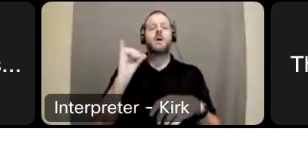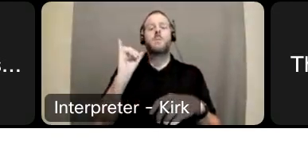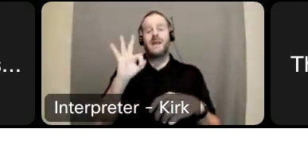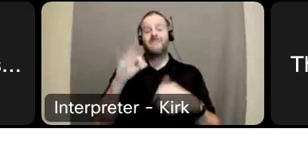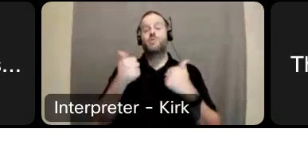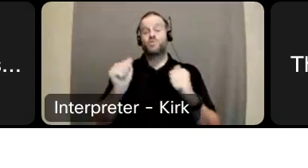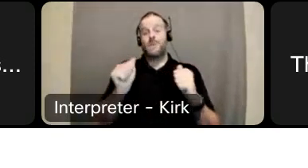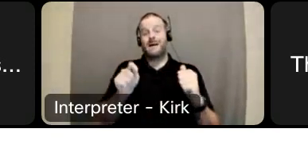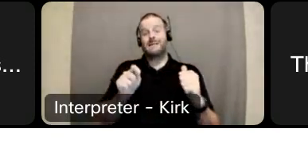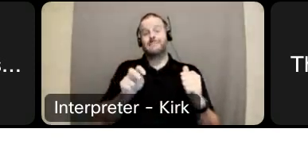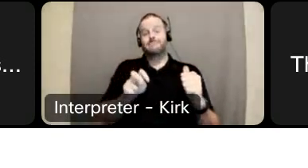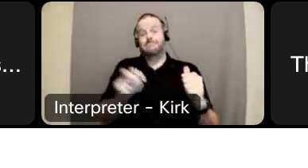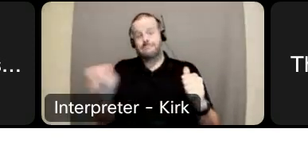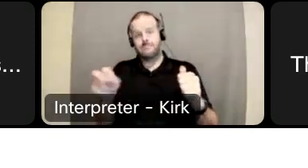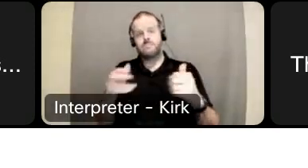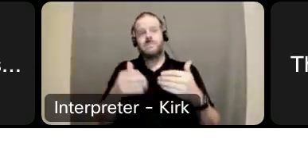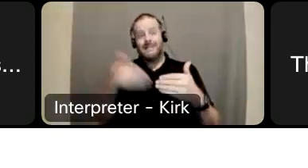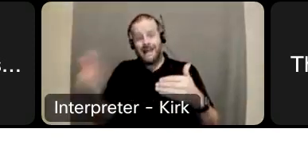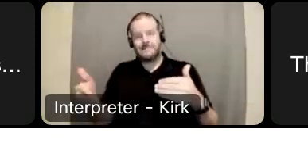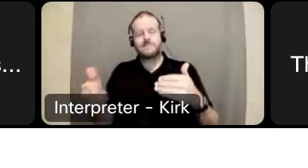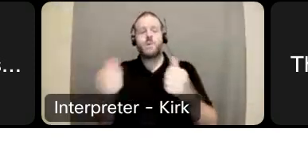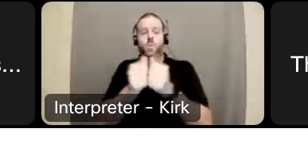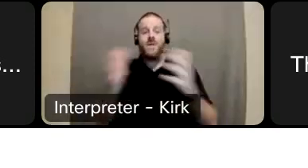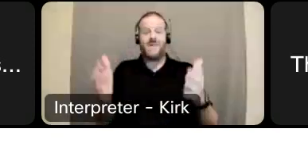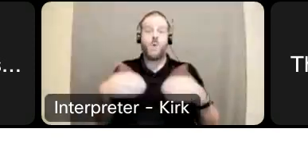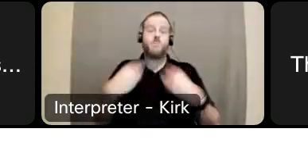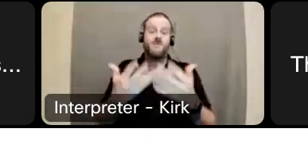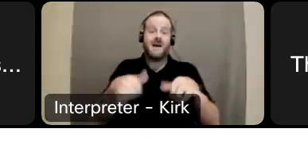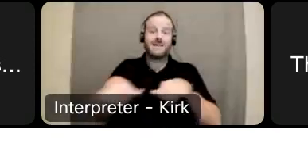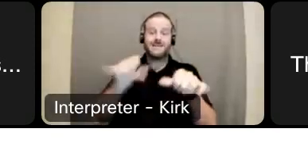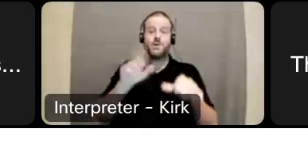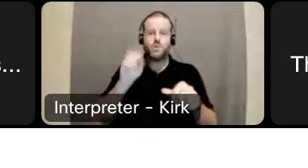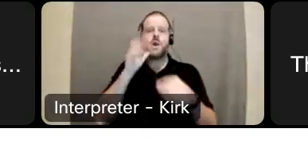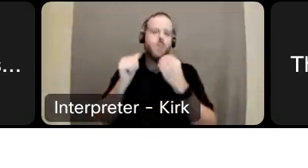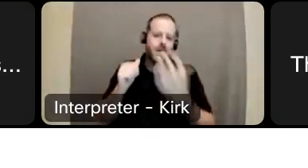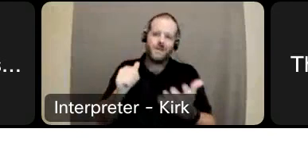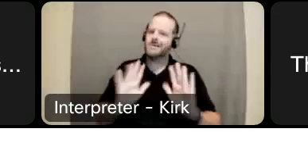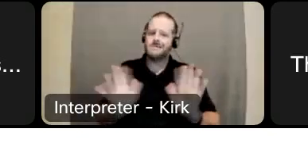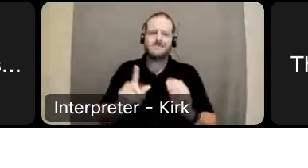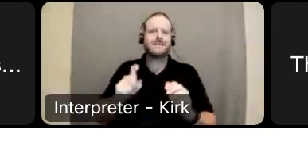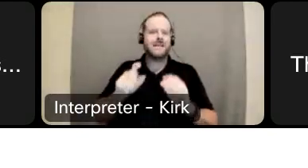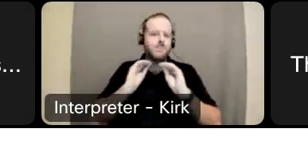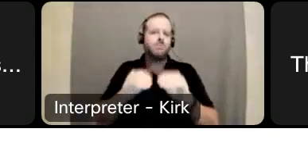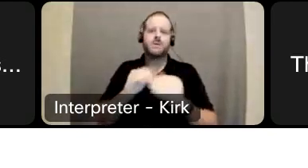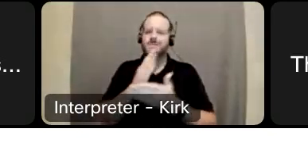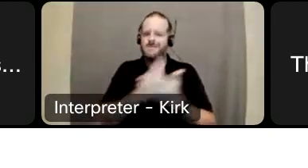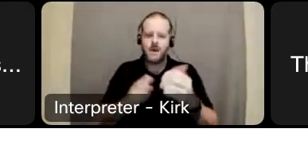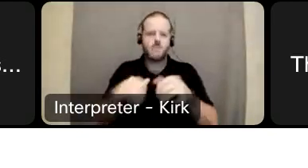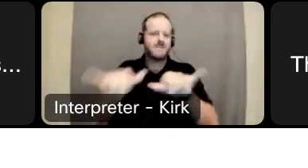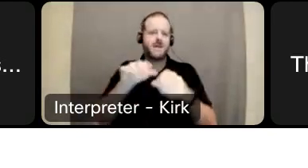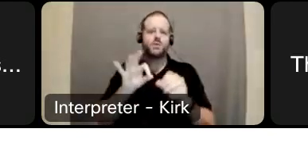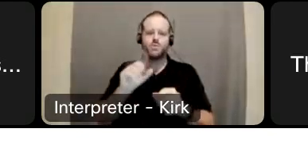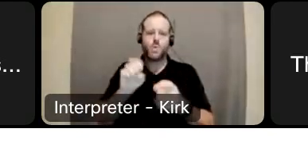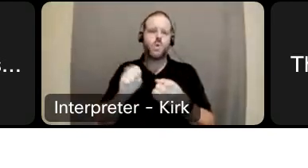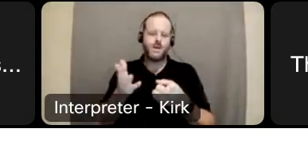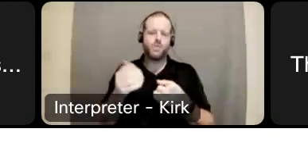move beyond this section without providing a standard score. It's going to let you know you need to put in some sort of standard score here. So that